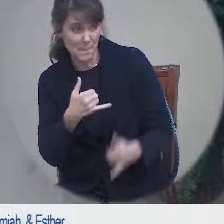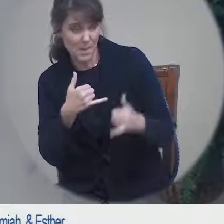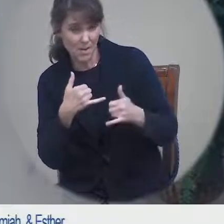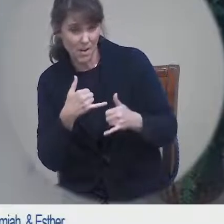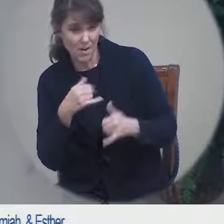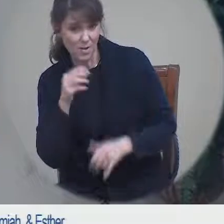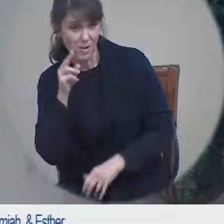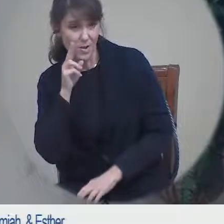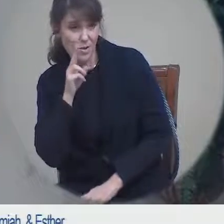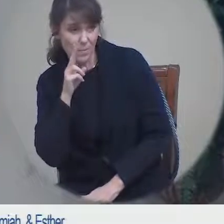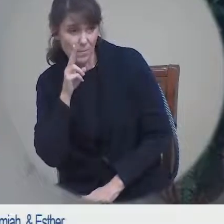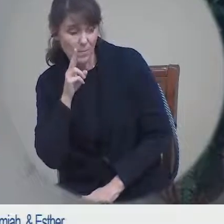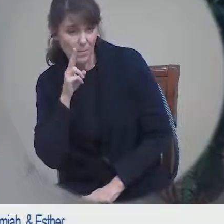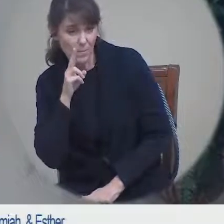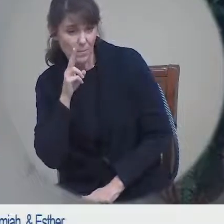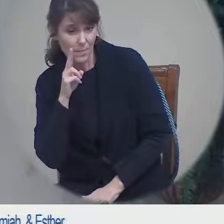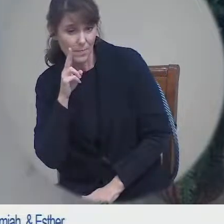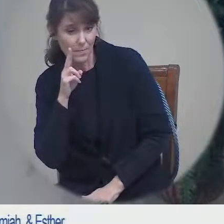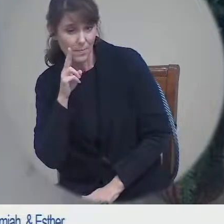answered accordingly.